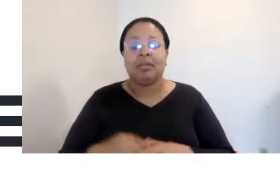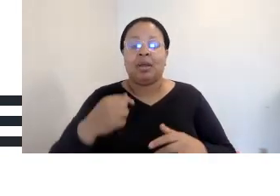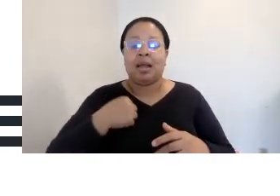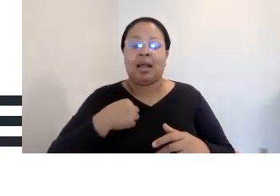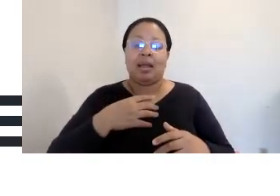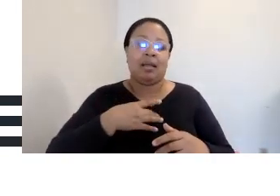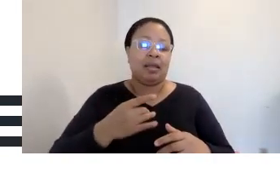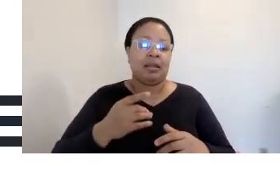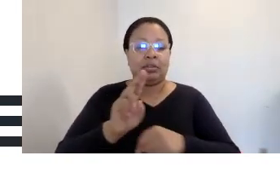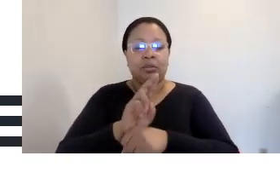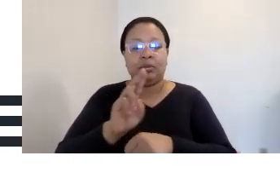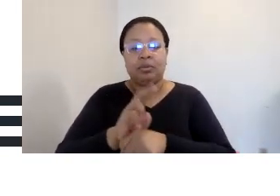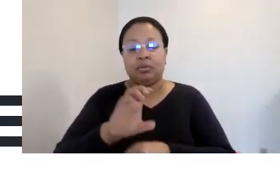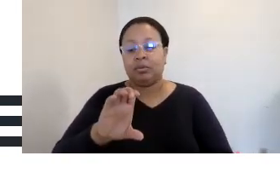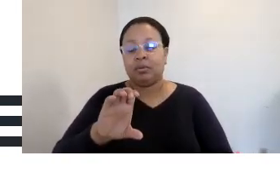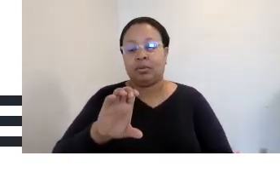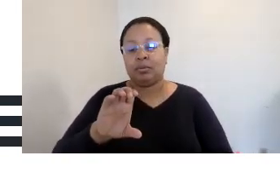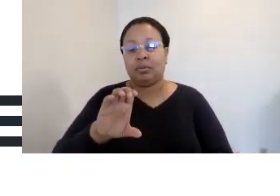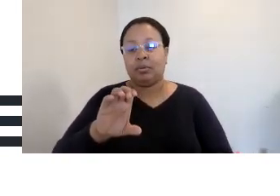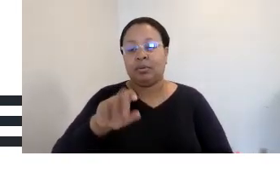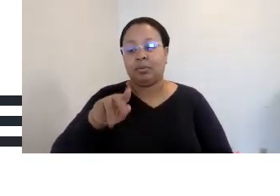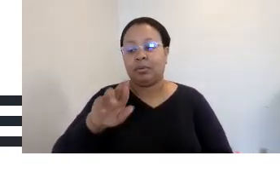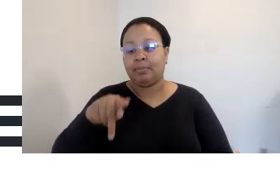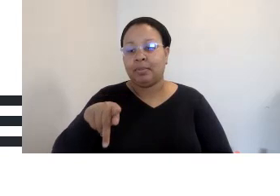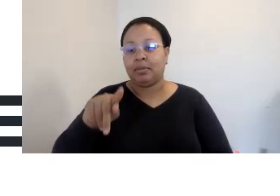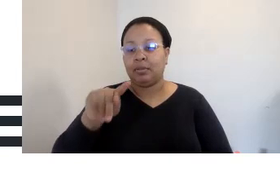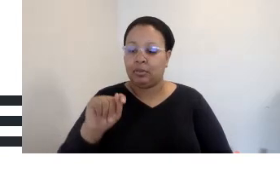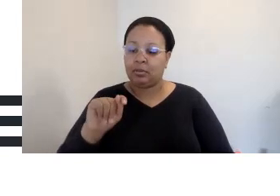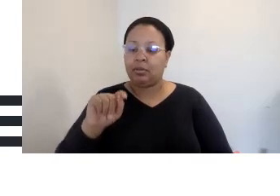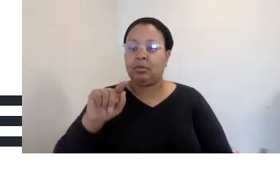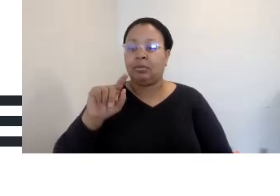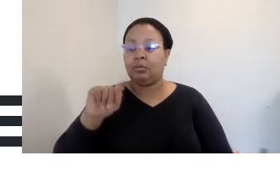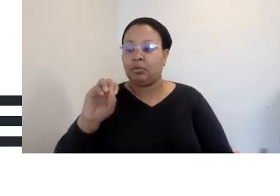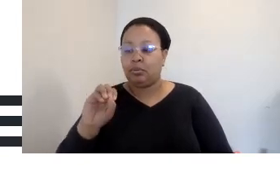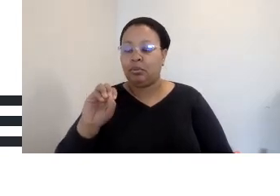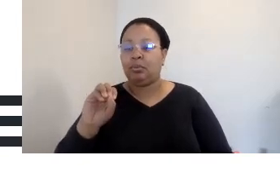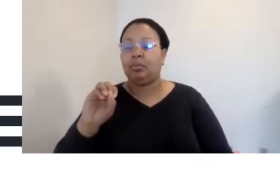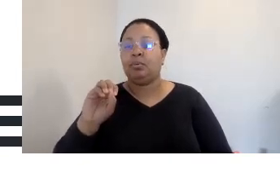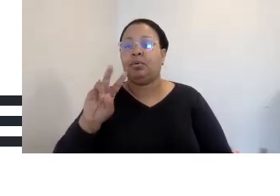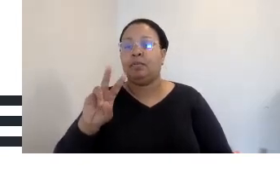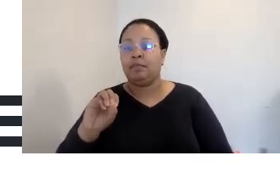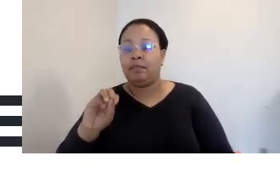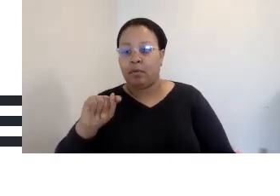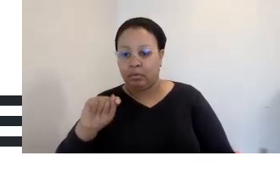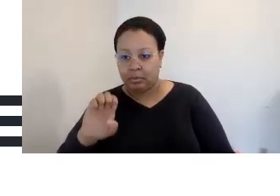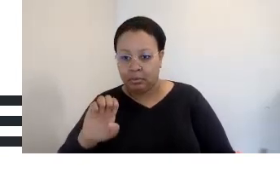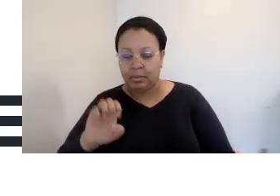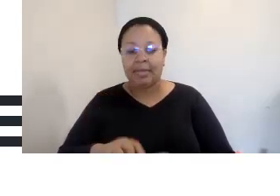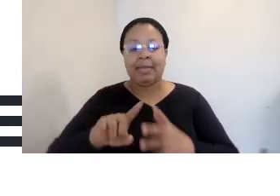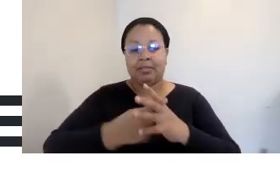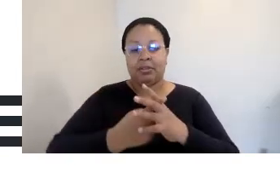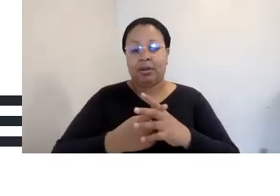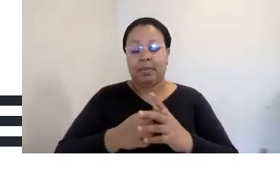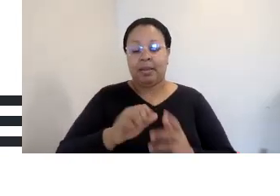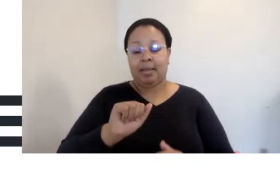Crip the Vote as a perfect example of this. So around 2015, 2016, Crip the Vote was started by Alice Wong,